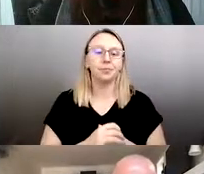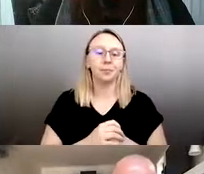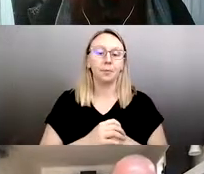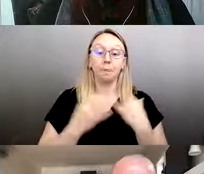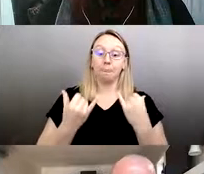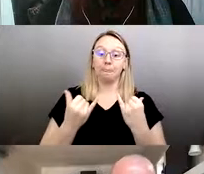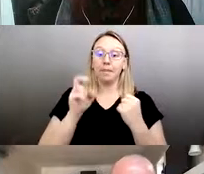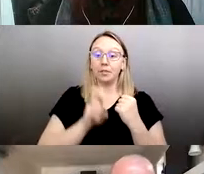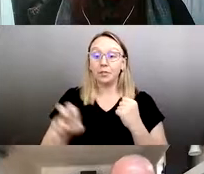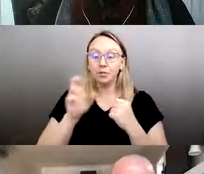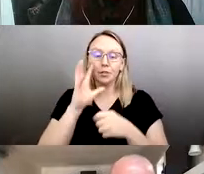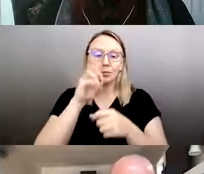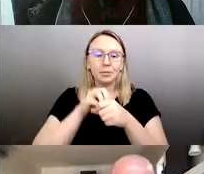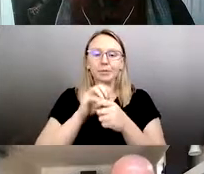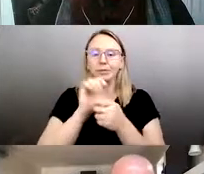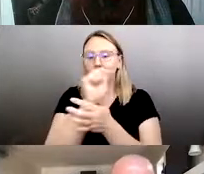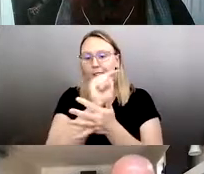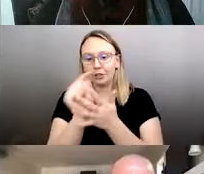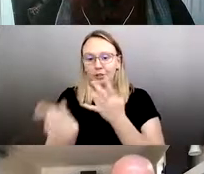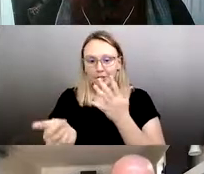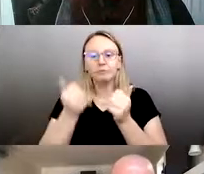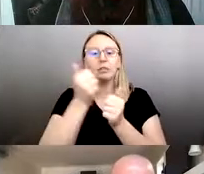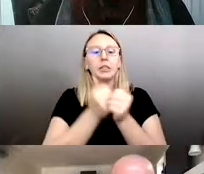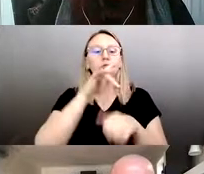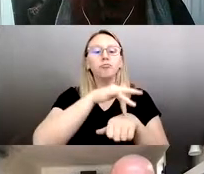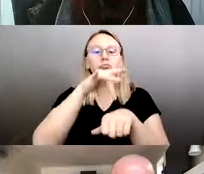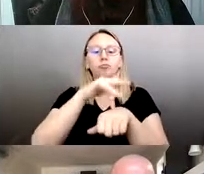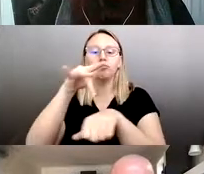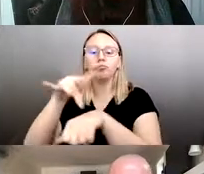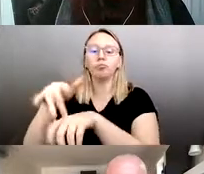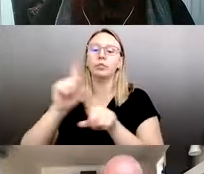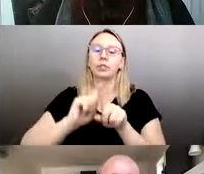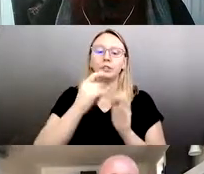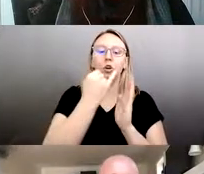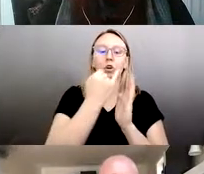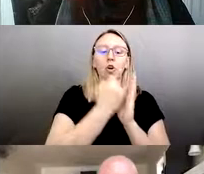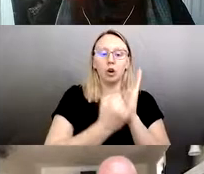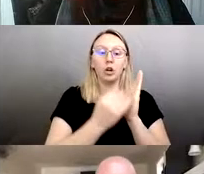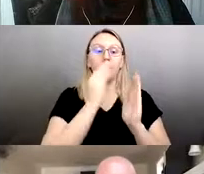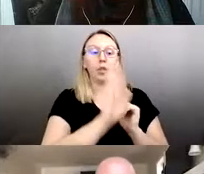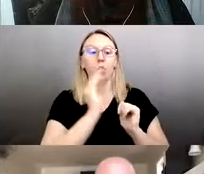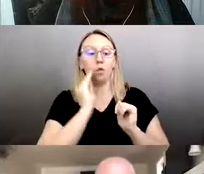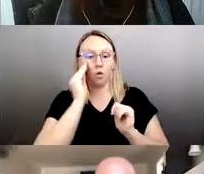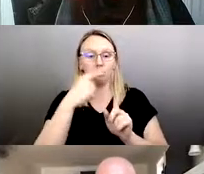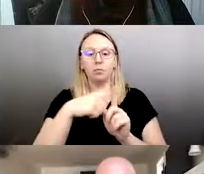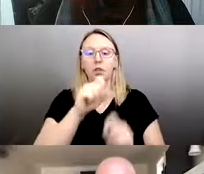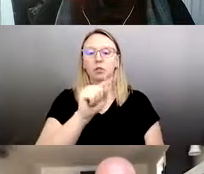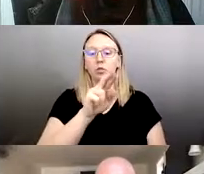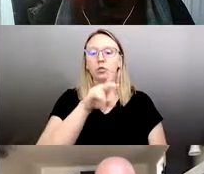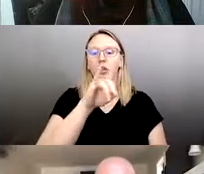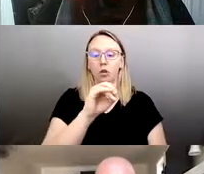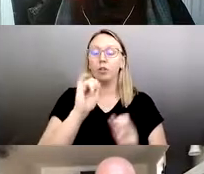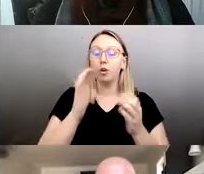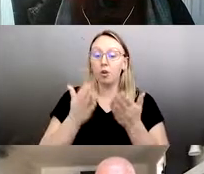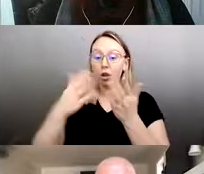series of tours, each exploring a different artist home and studio, which has been offered monthly through August and will